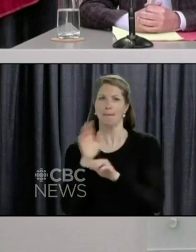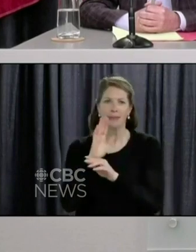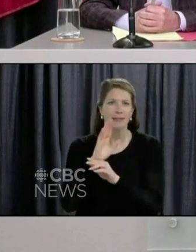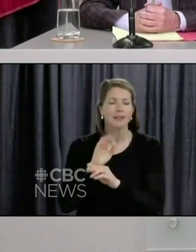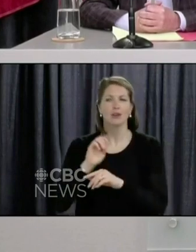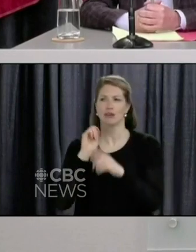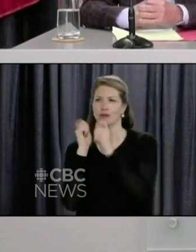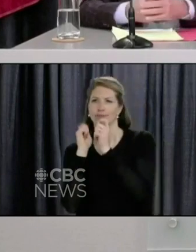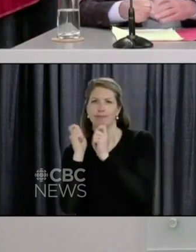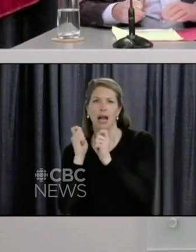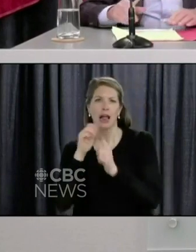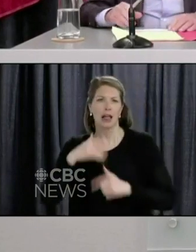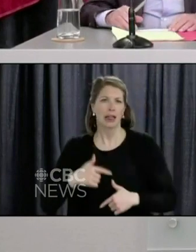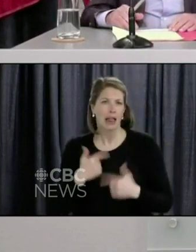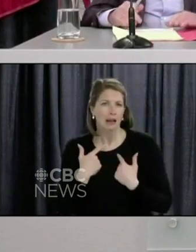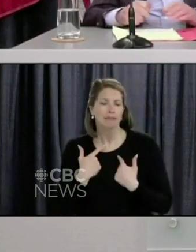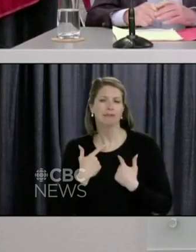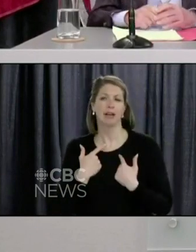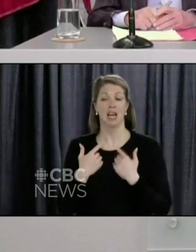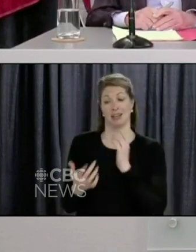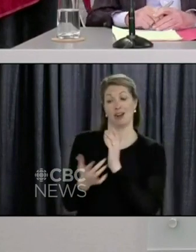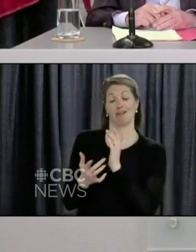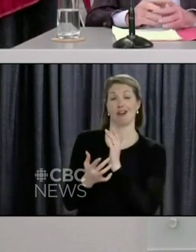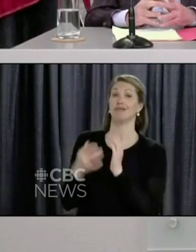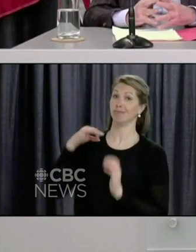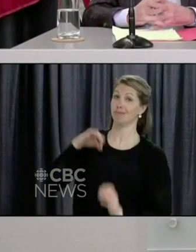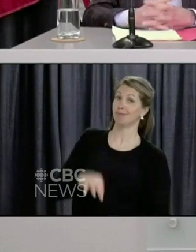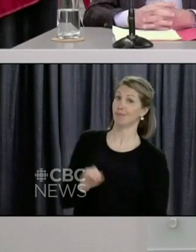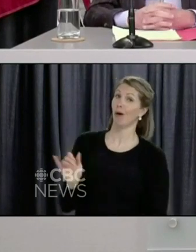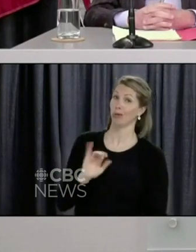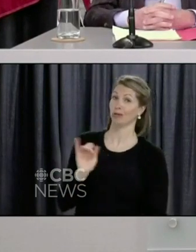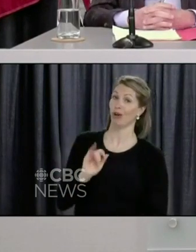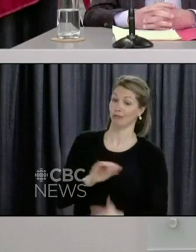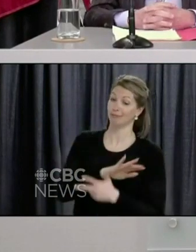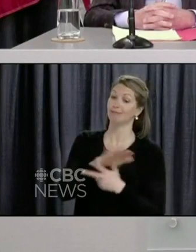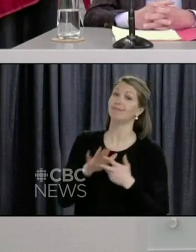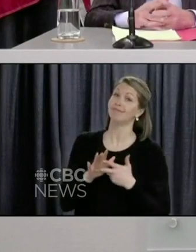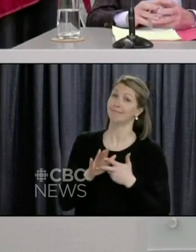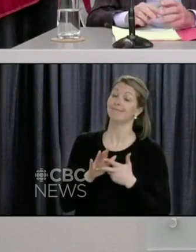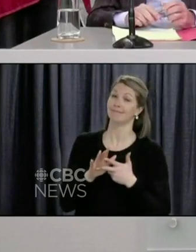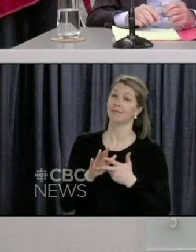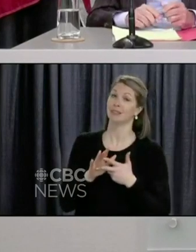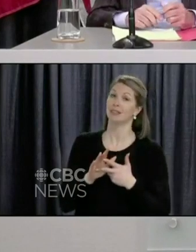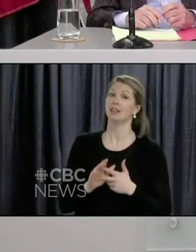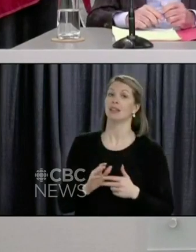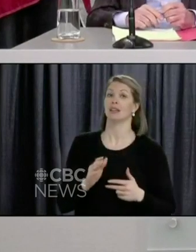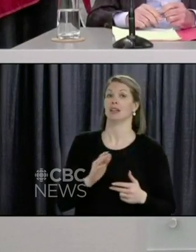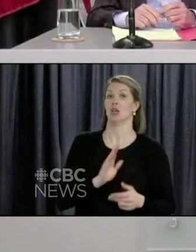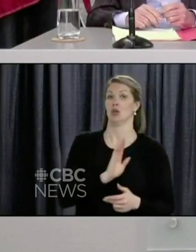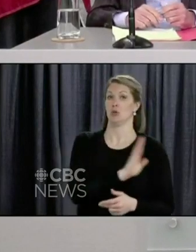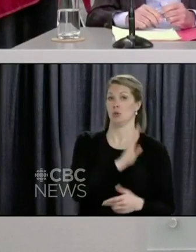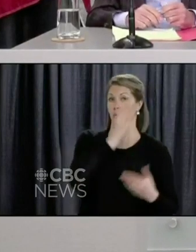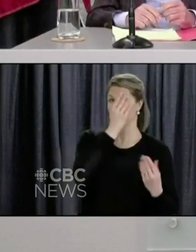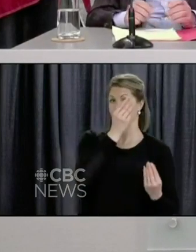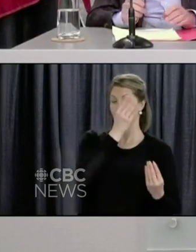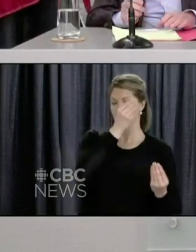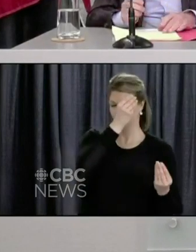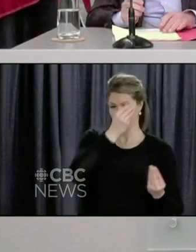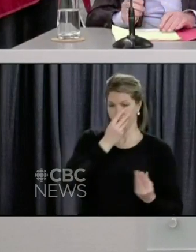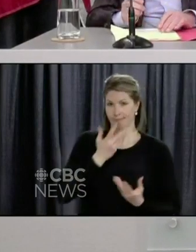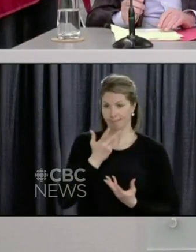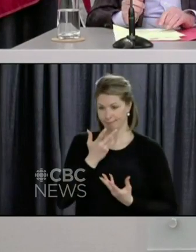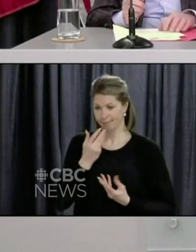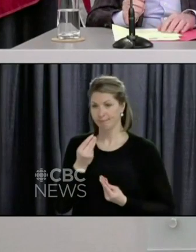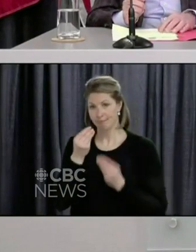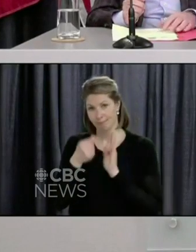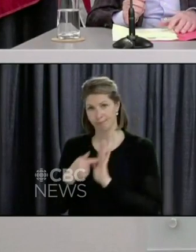protect ourselves during these uncertain times. We also know that the information that you have shared with us is always subject to